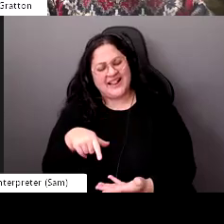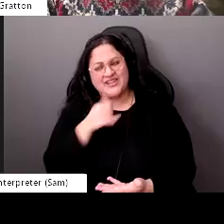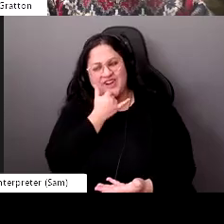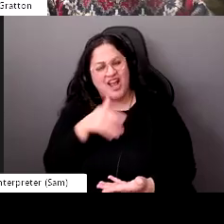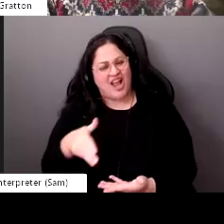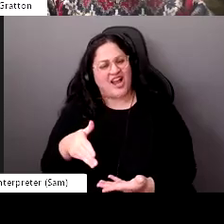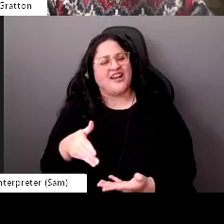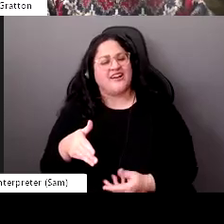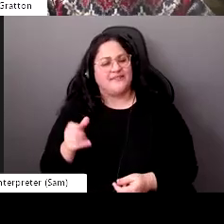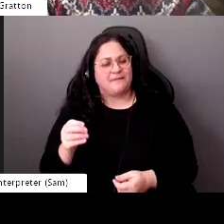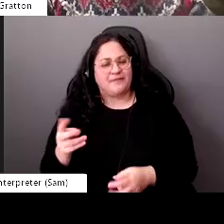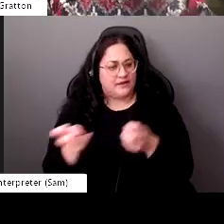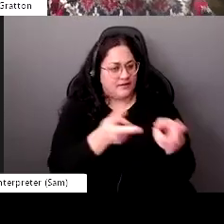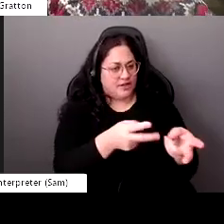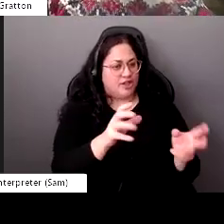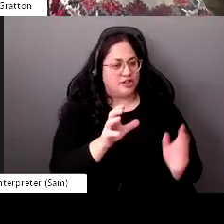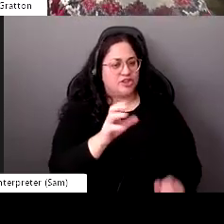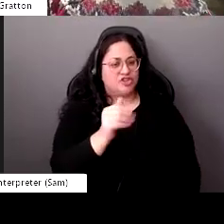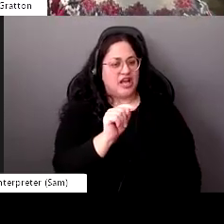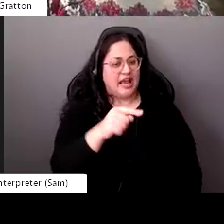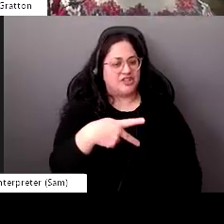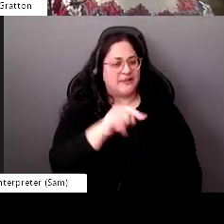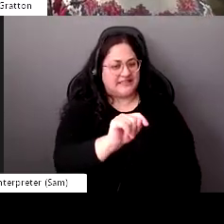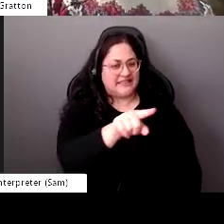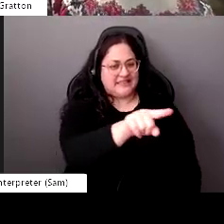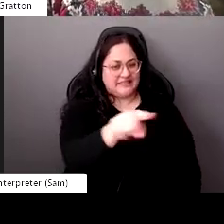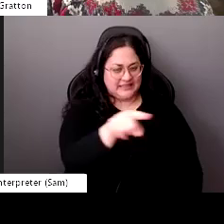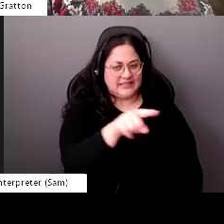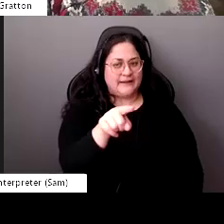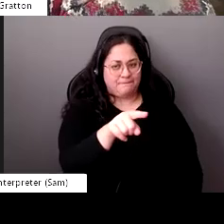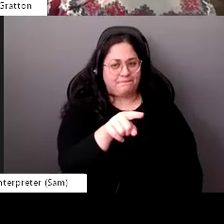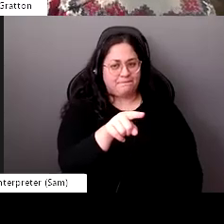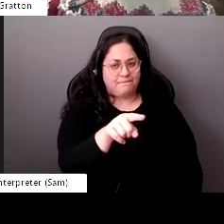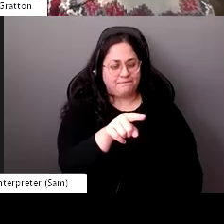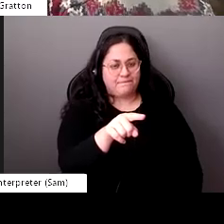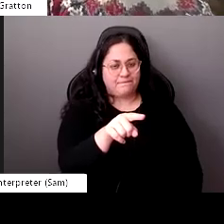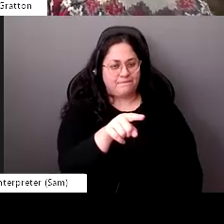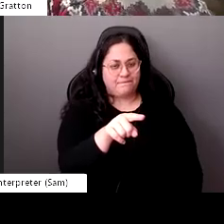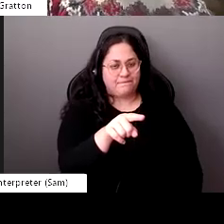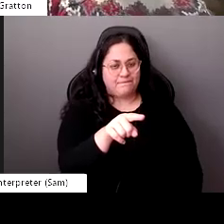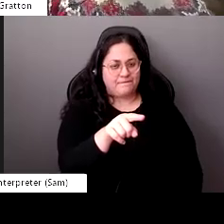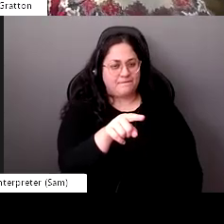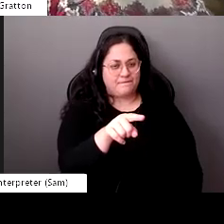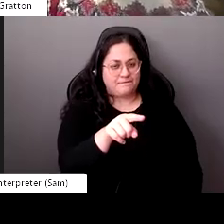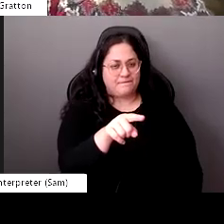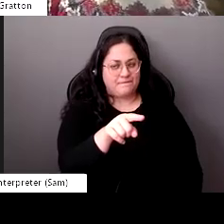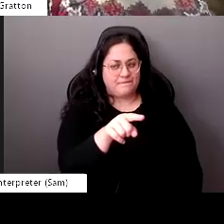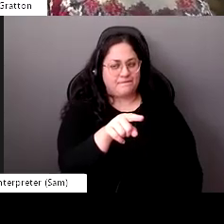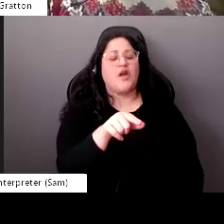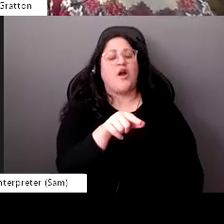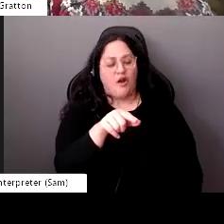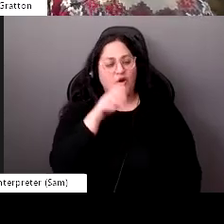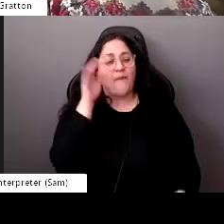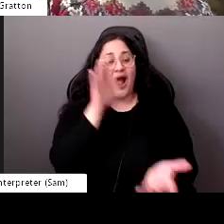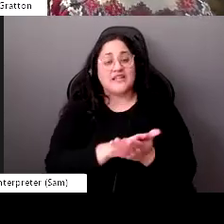yeah, you're correct. That really wouldn't work. Here's the correct answer. So you still have to think about what you're getting, but it's darn impressive sometimes